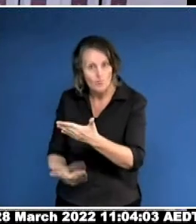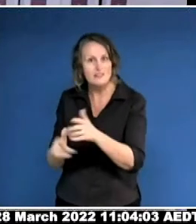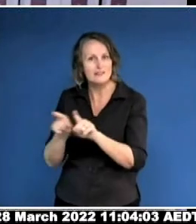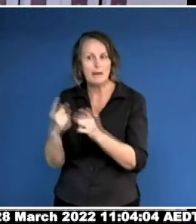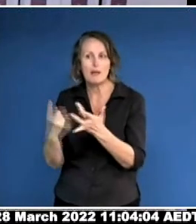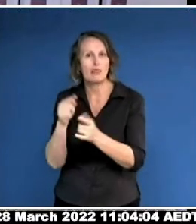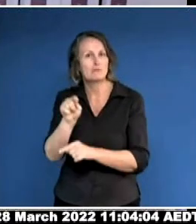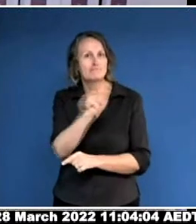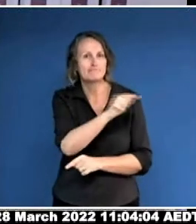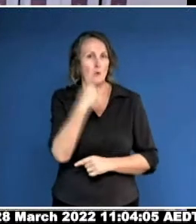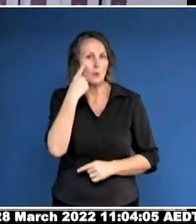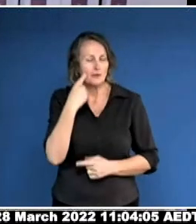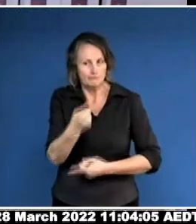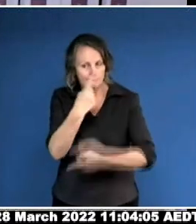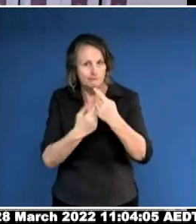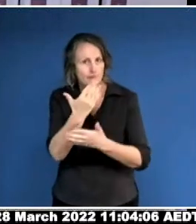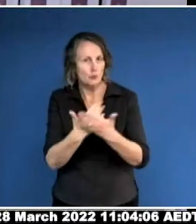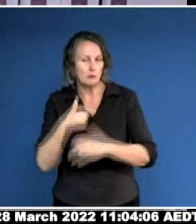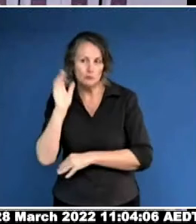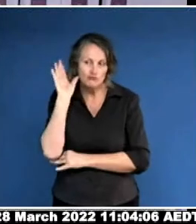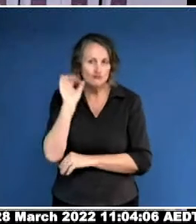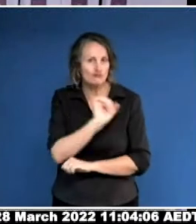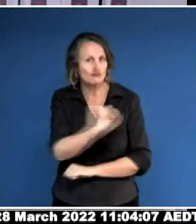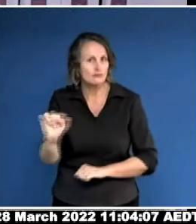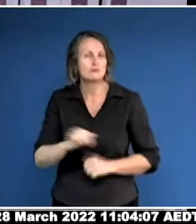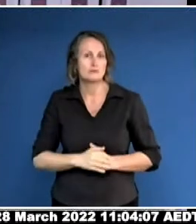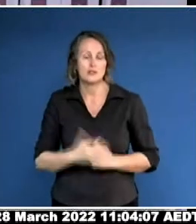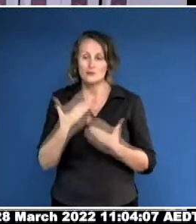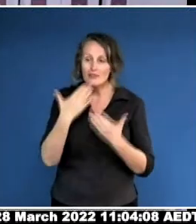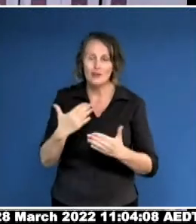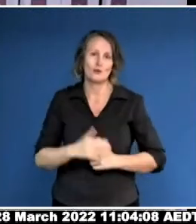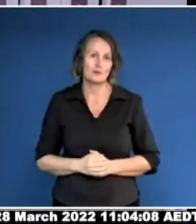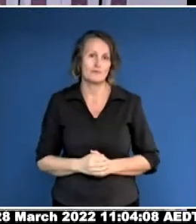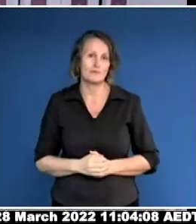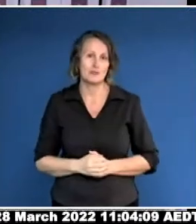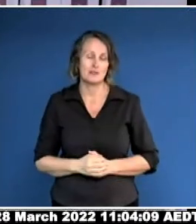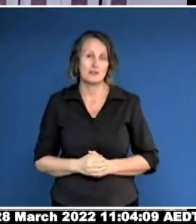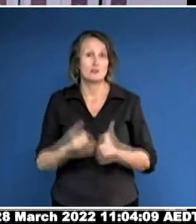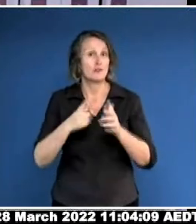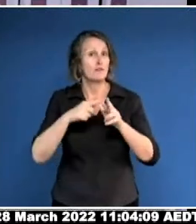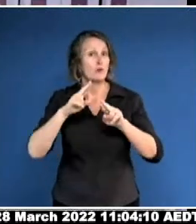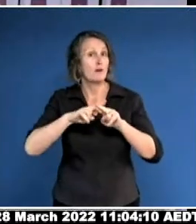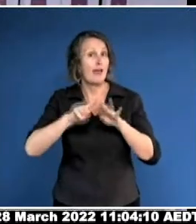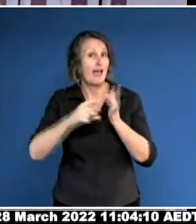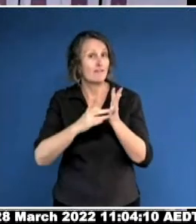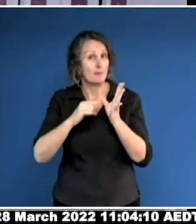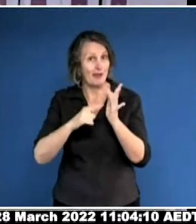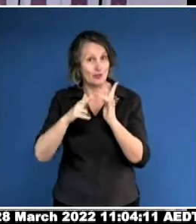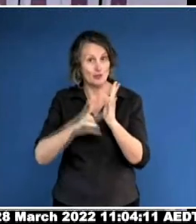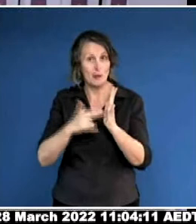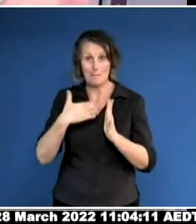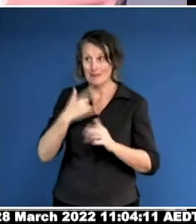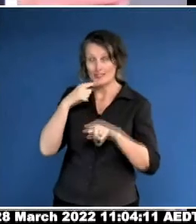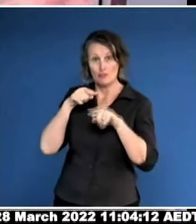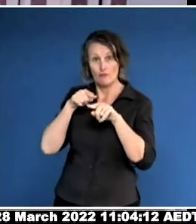witnesses this week. So thank you again. And in taking the affirmation, I would ask you just to follow the instructions of